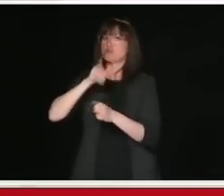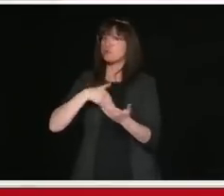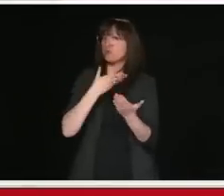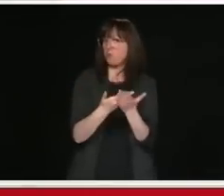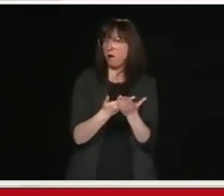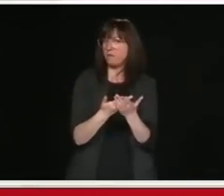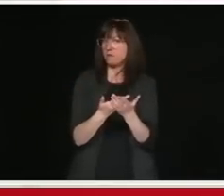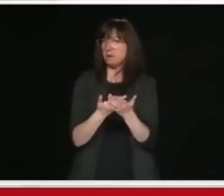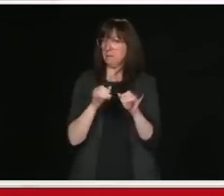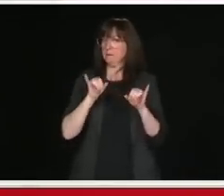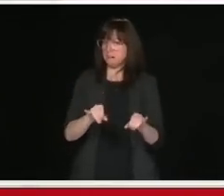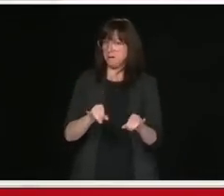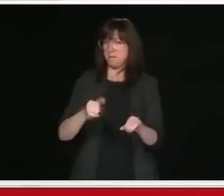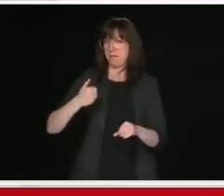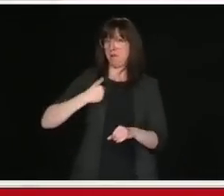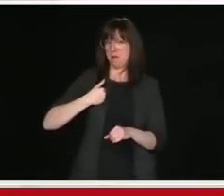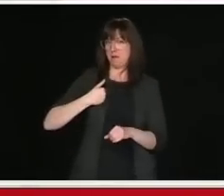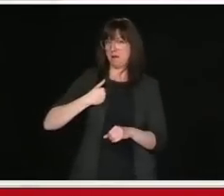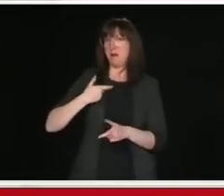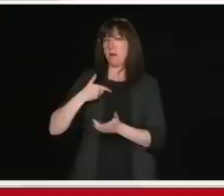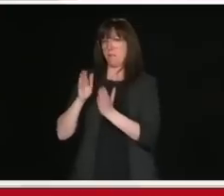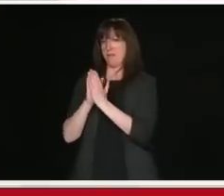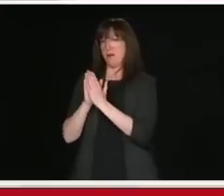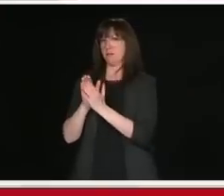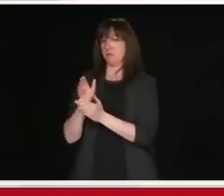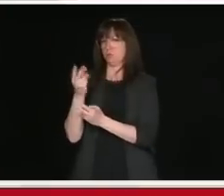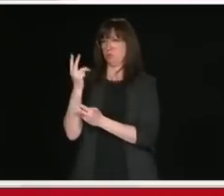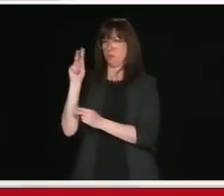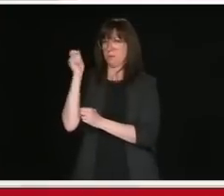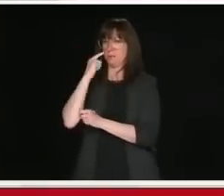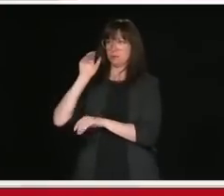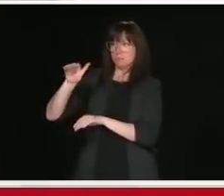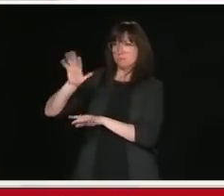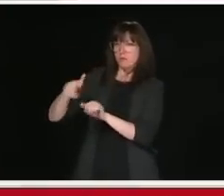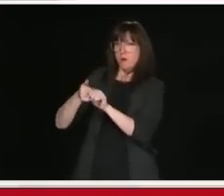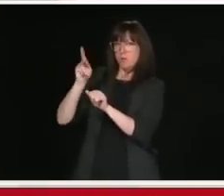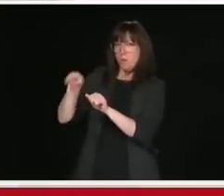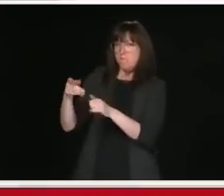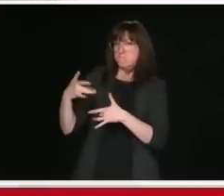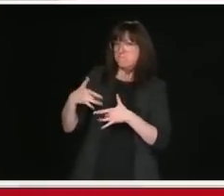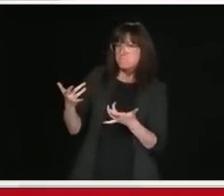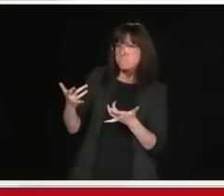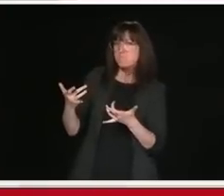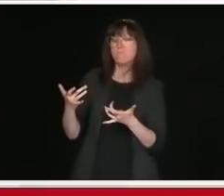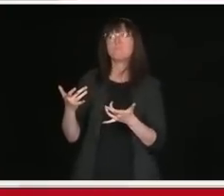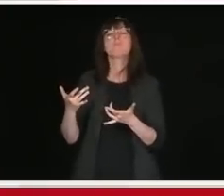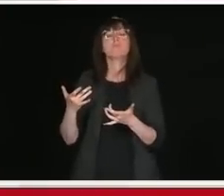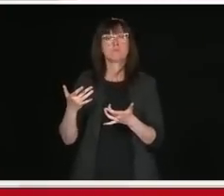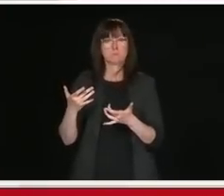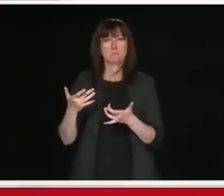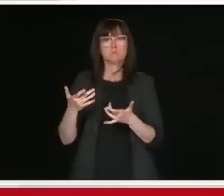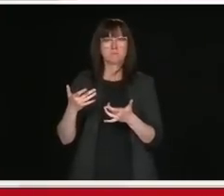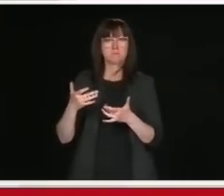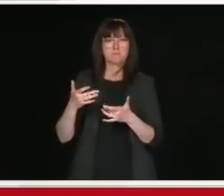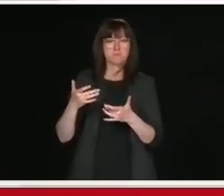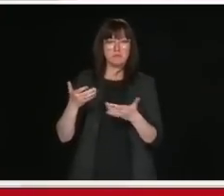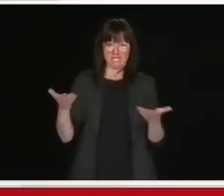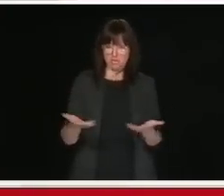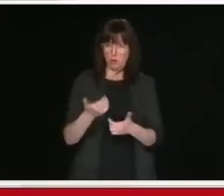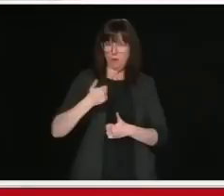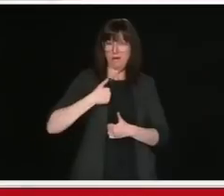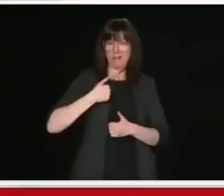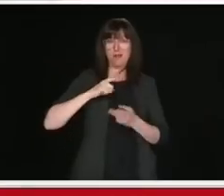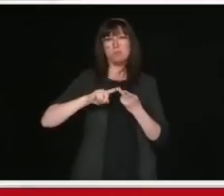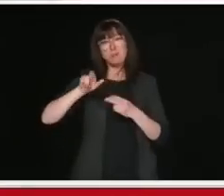up on these particular reports. We are working not just here at home, but overseas as well to ensure that the